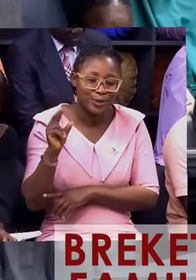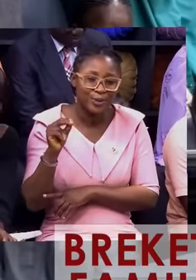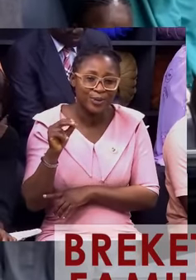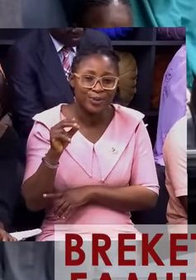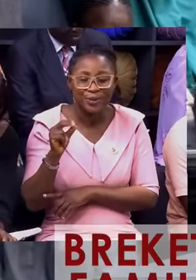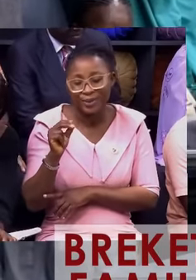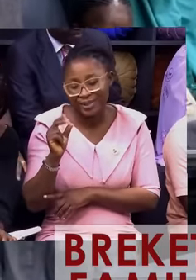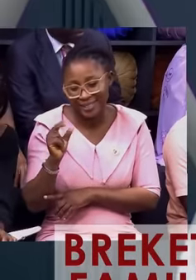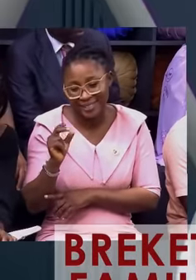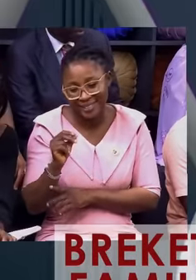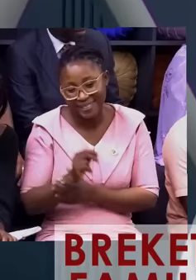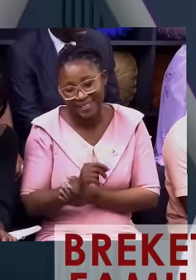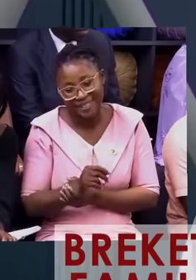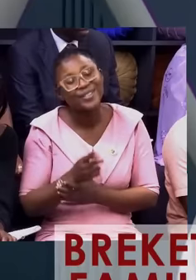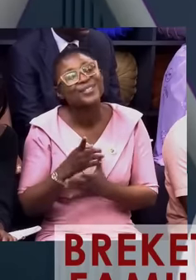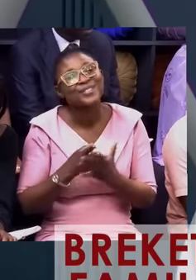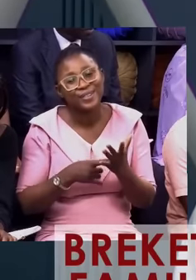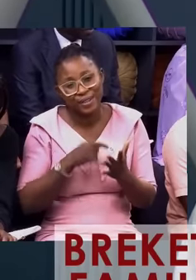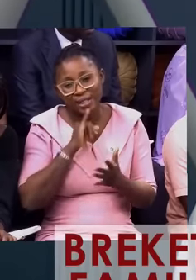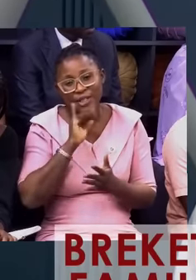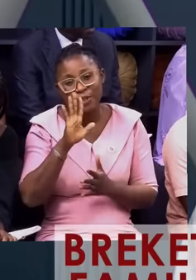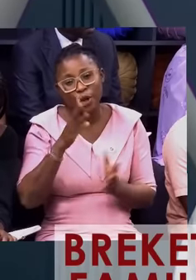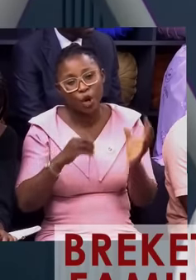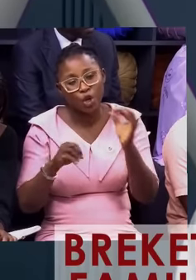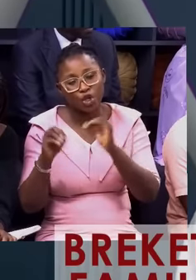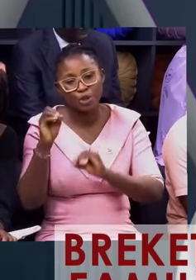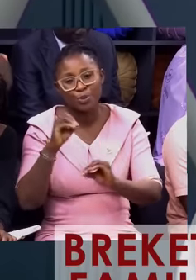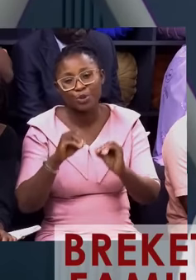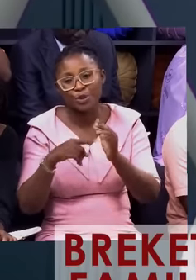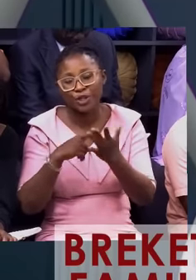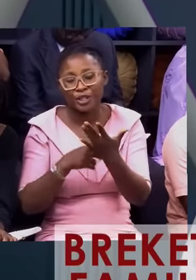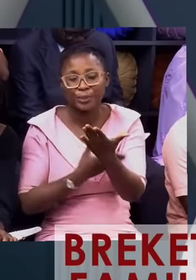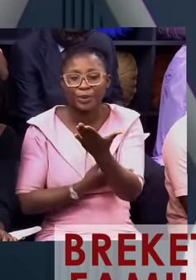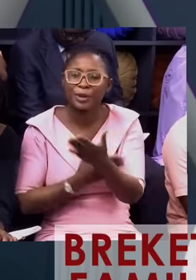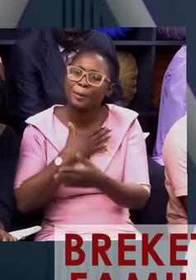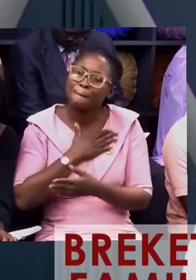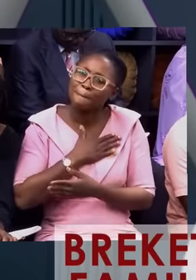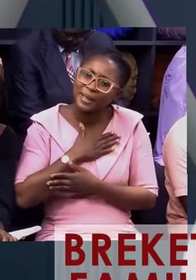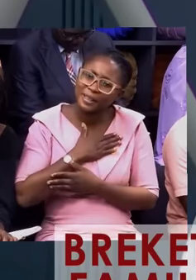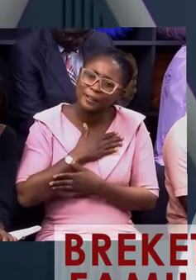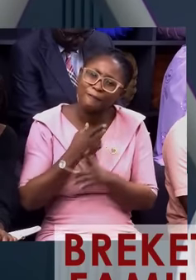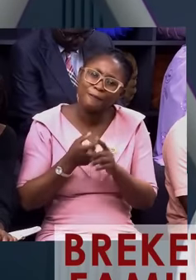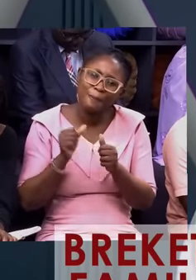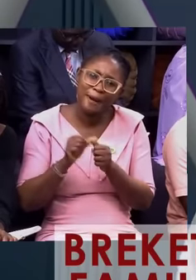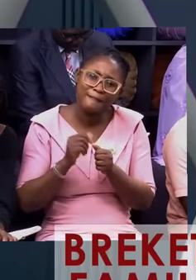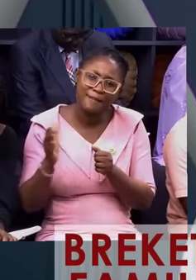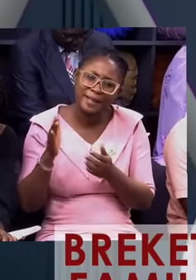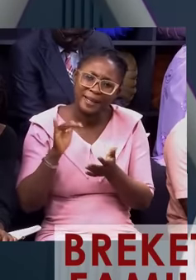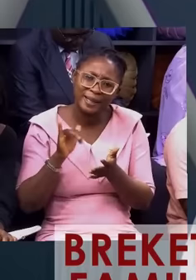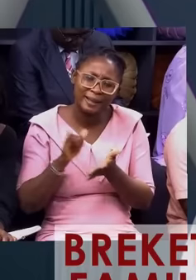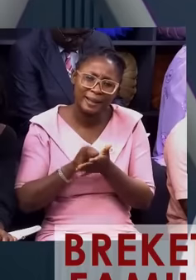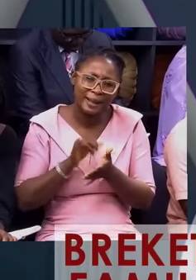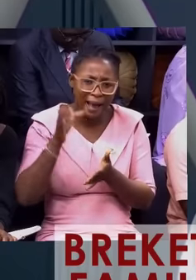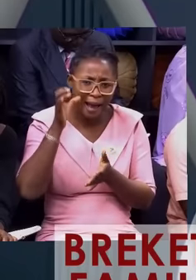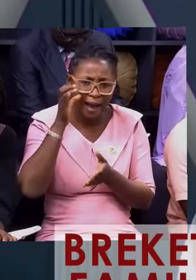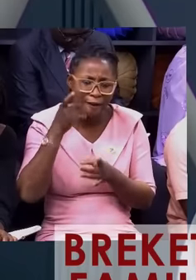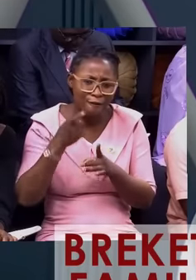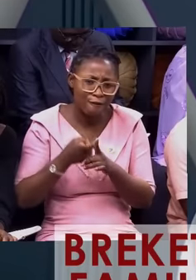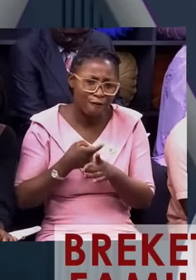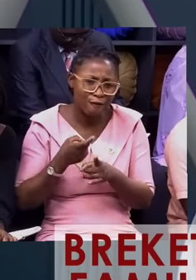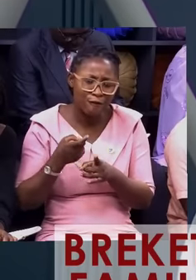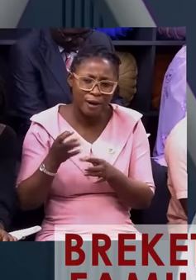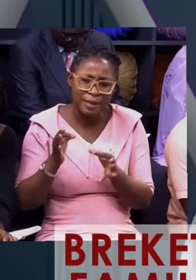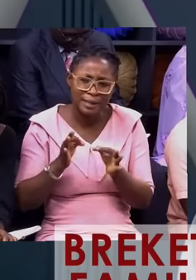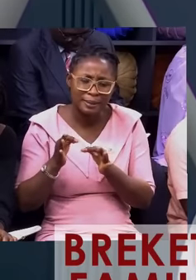Guinness okay which be your contri see from everything where they hear from the station